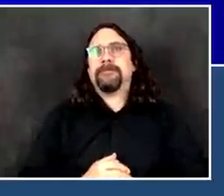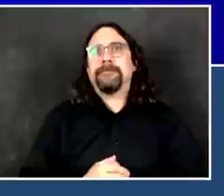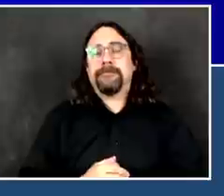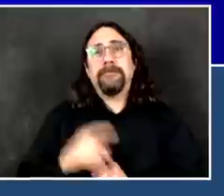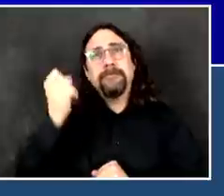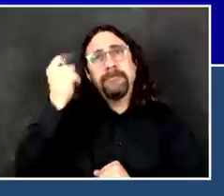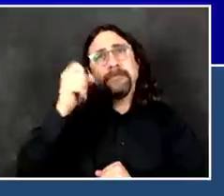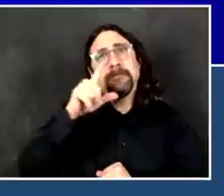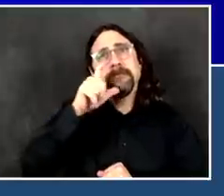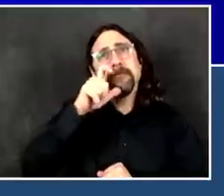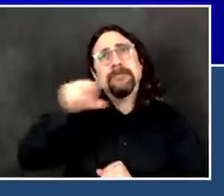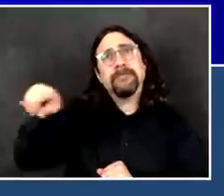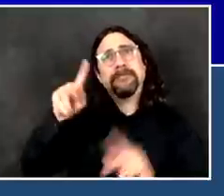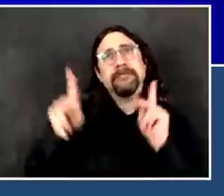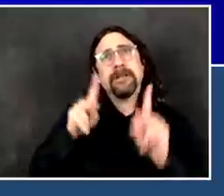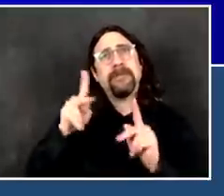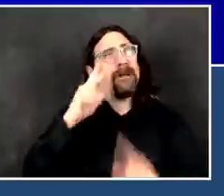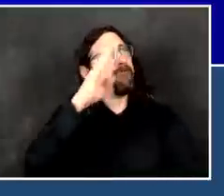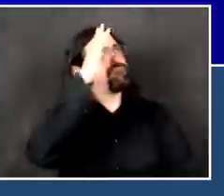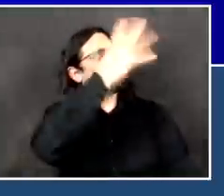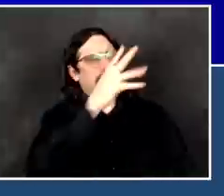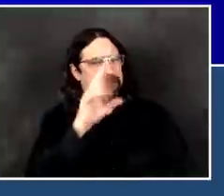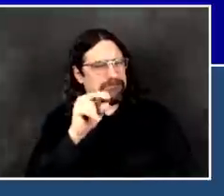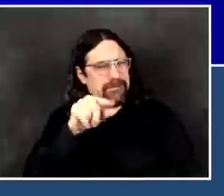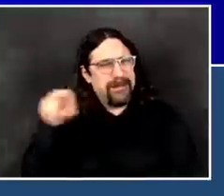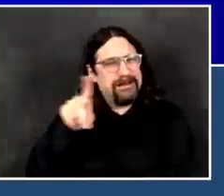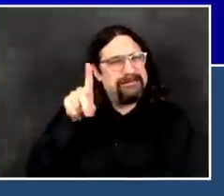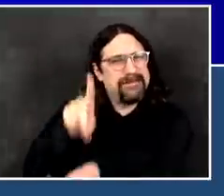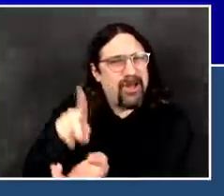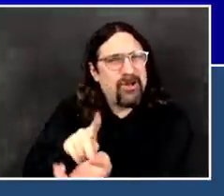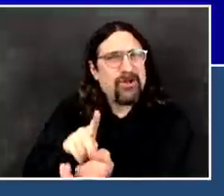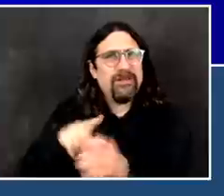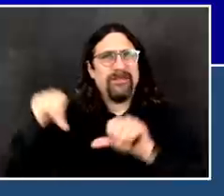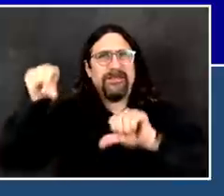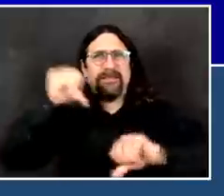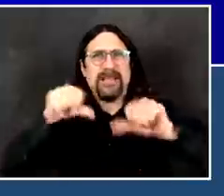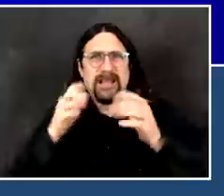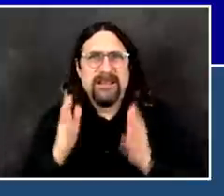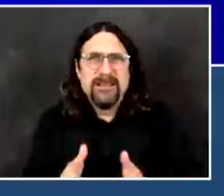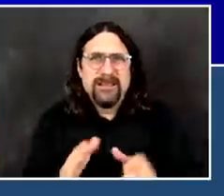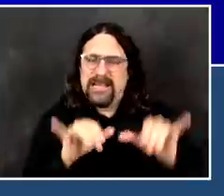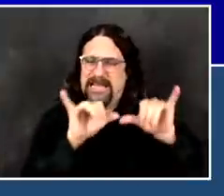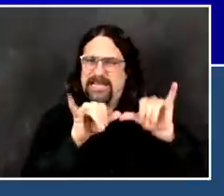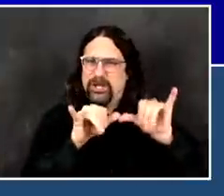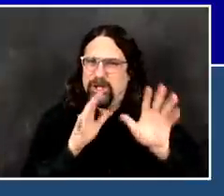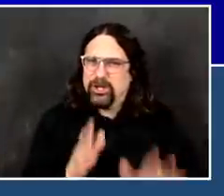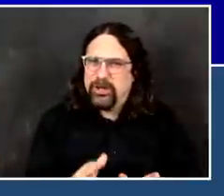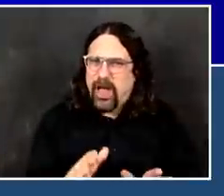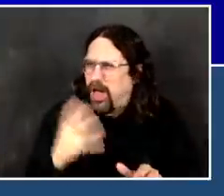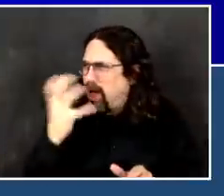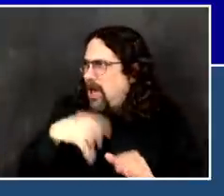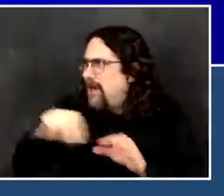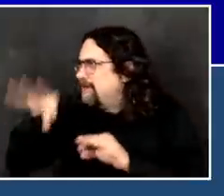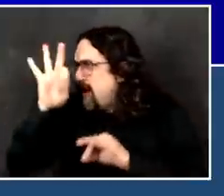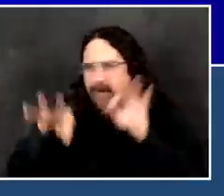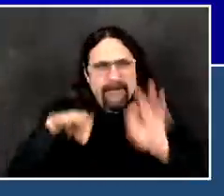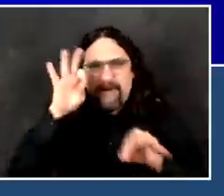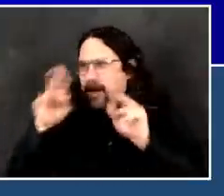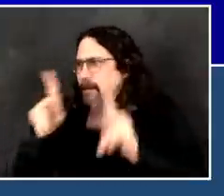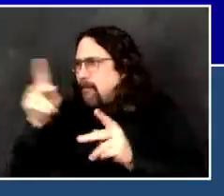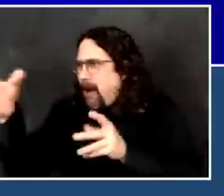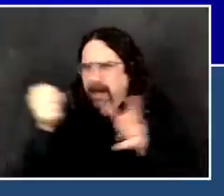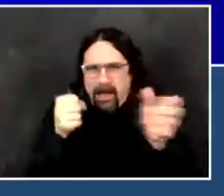worked together, nonstop work, literally around the clock, 24-hour efforts over the past